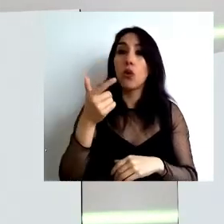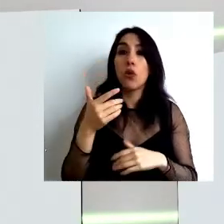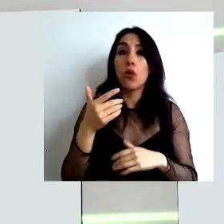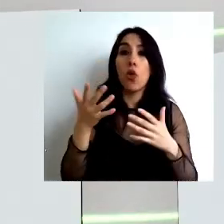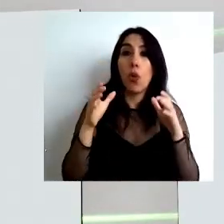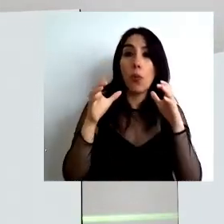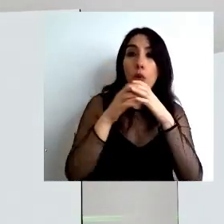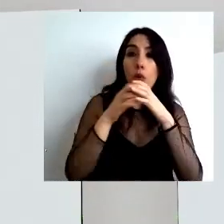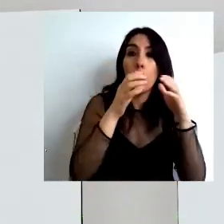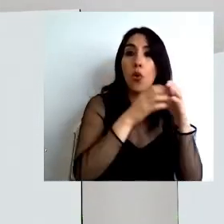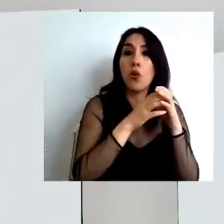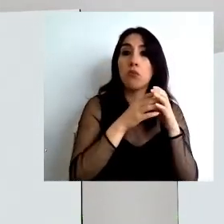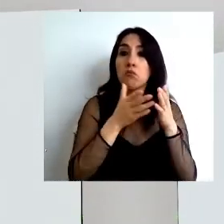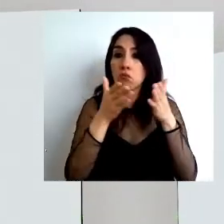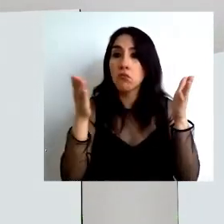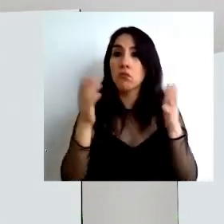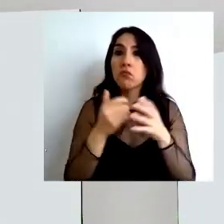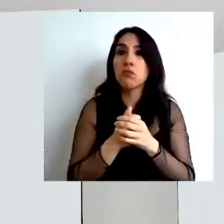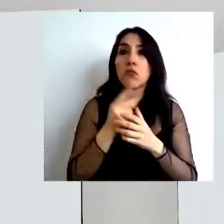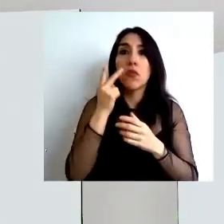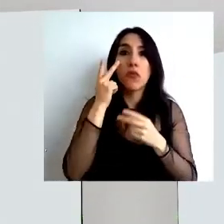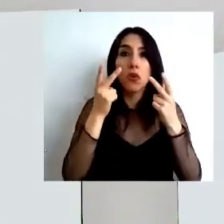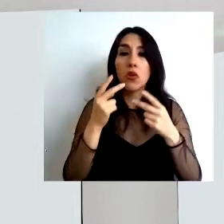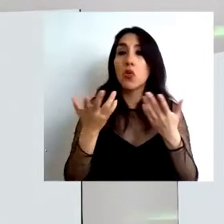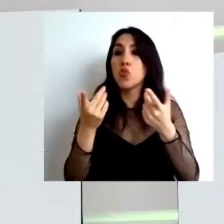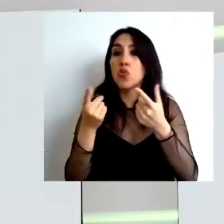have some results.